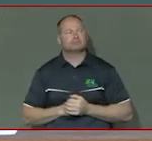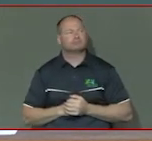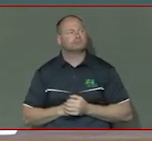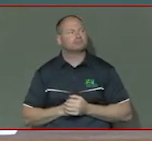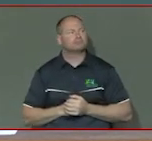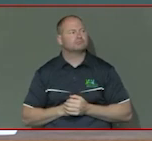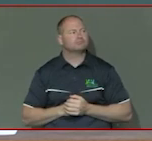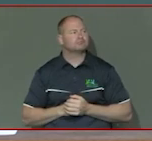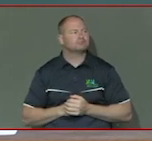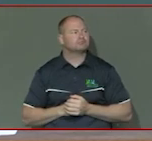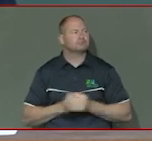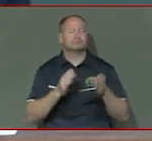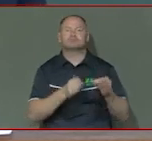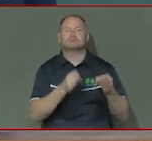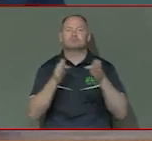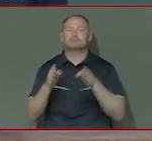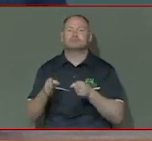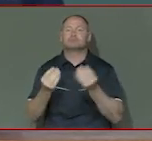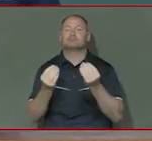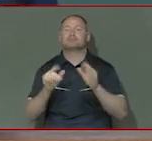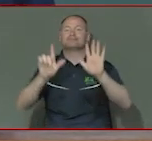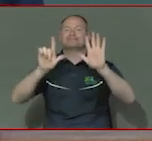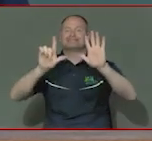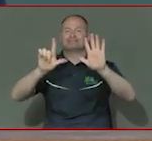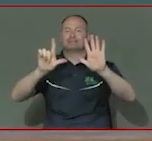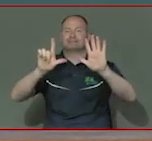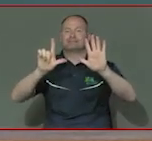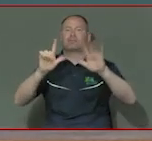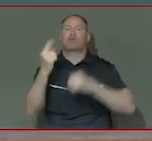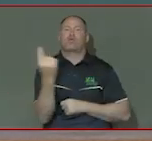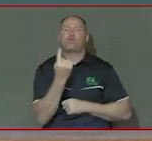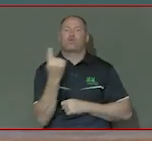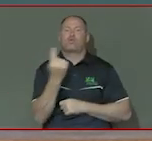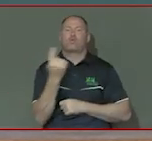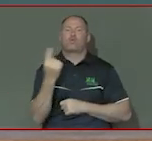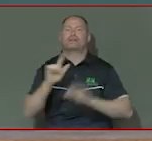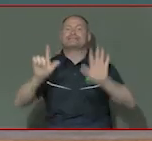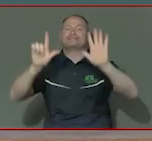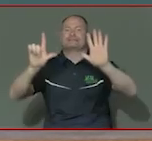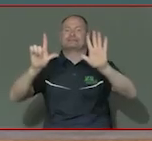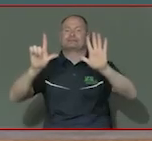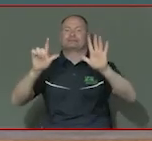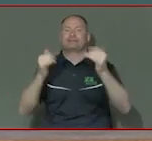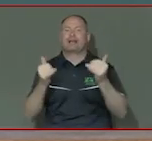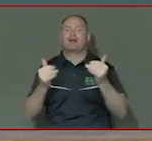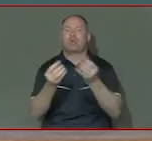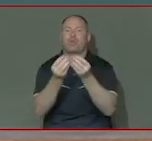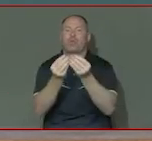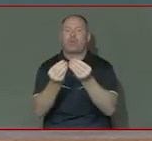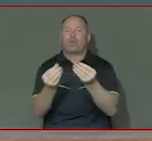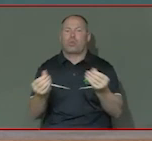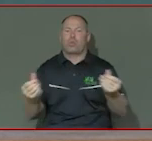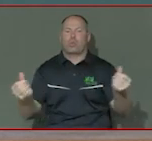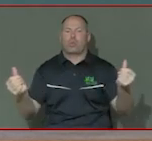The next one is number 7. Number 7 runs on its own. Solvency.